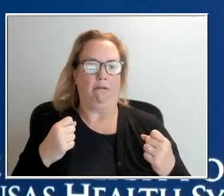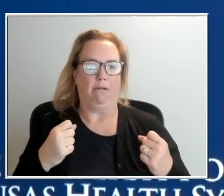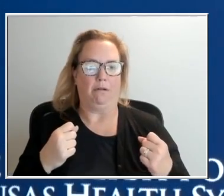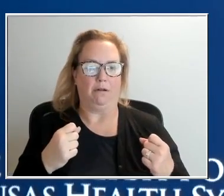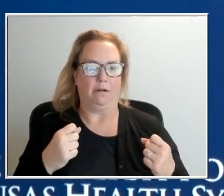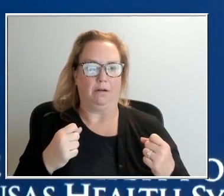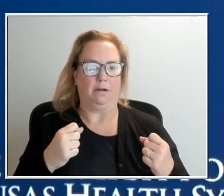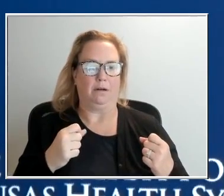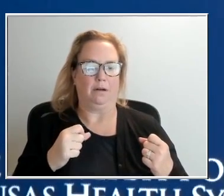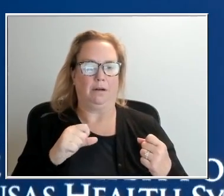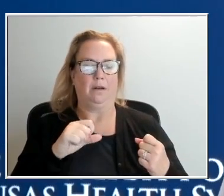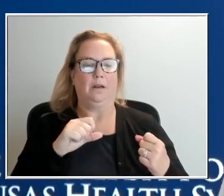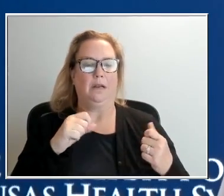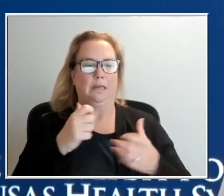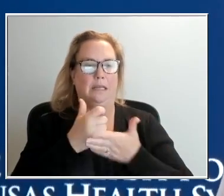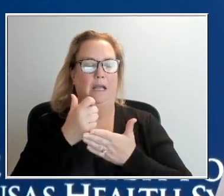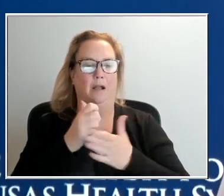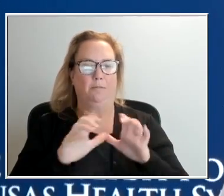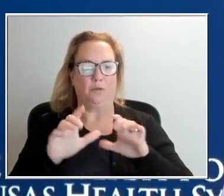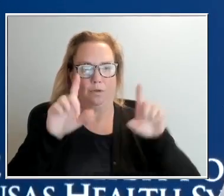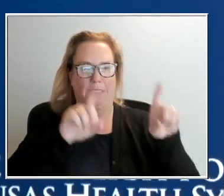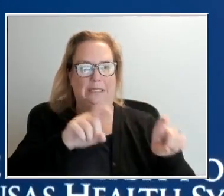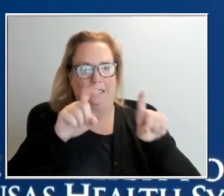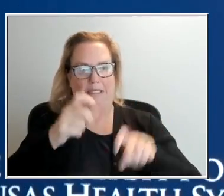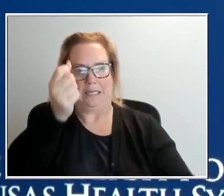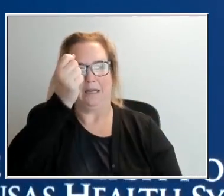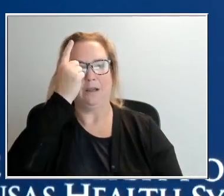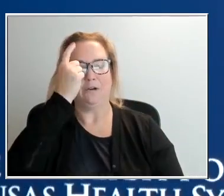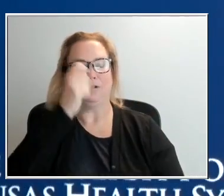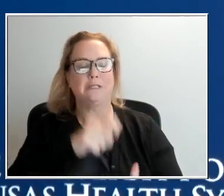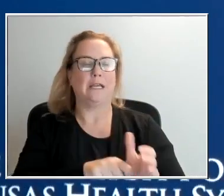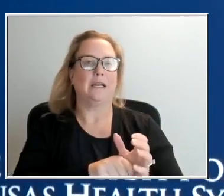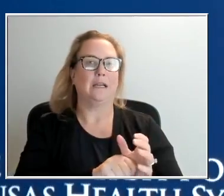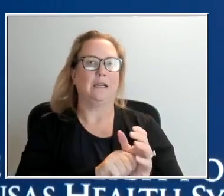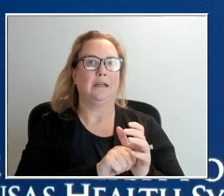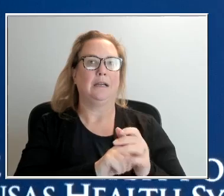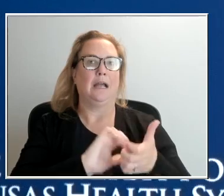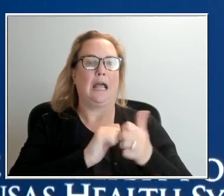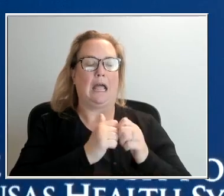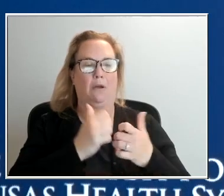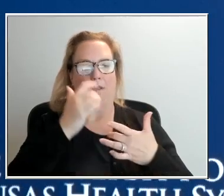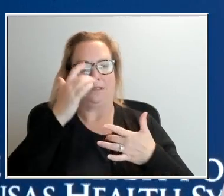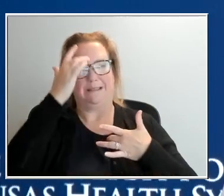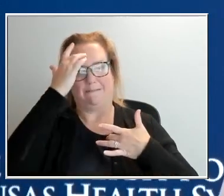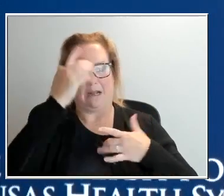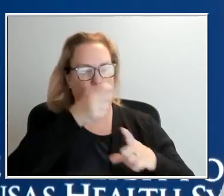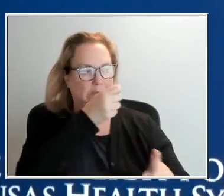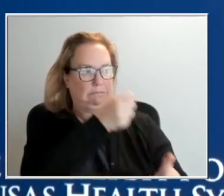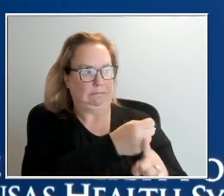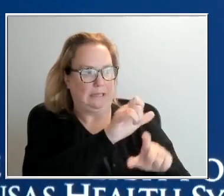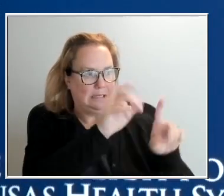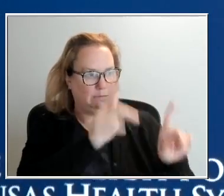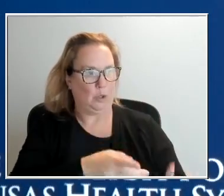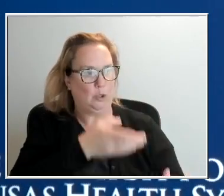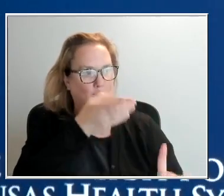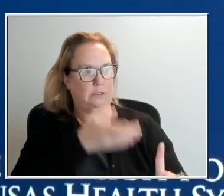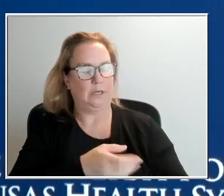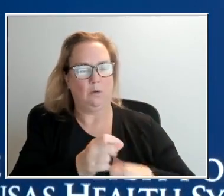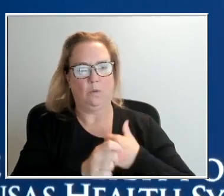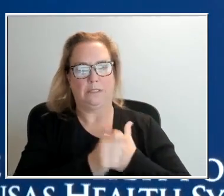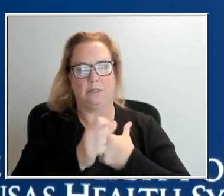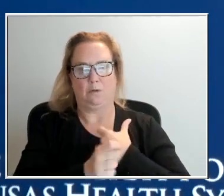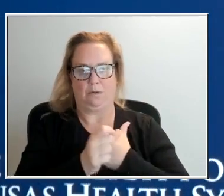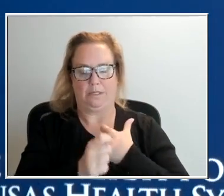infrastructure to help do the testing and understand, how did this virus get to this person, and what is the risk of it becoming